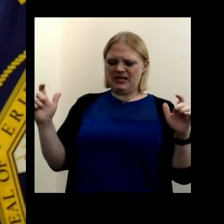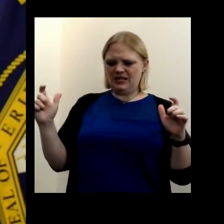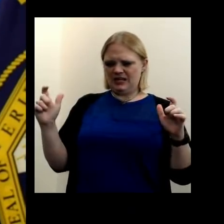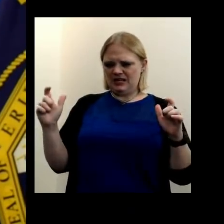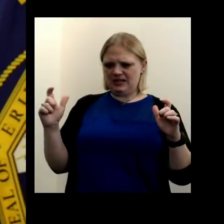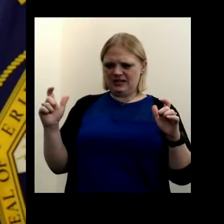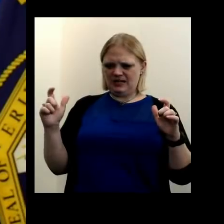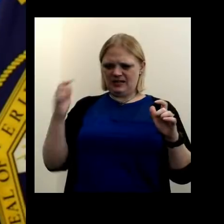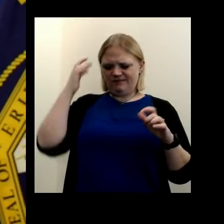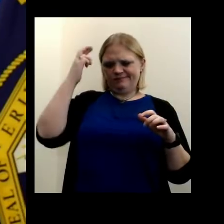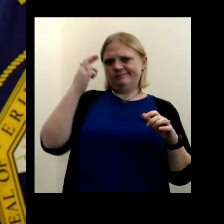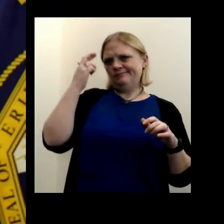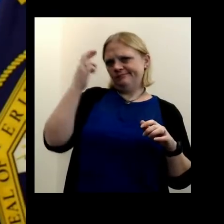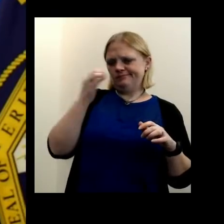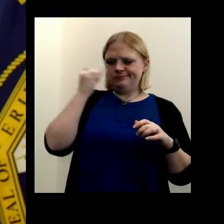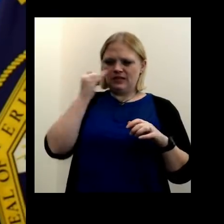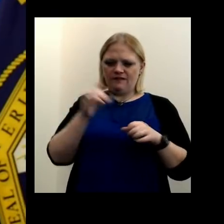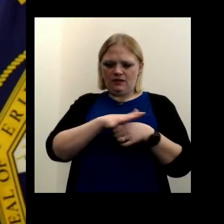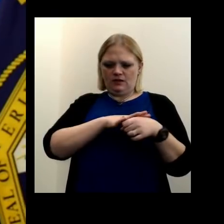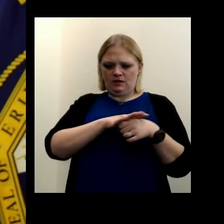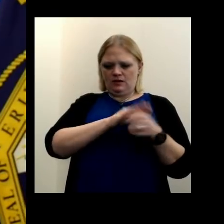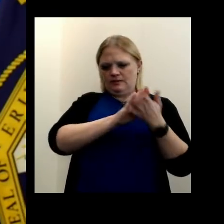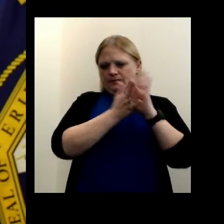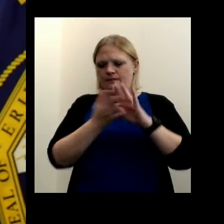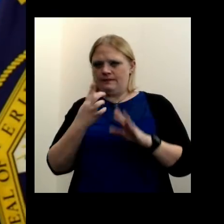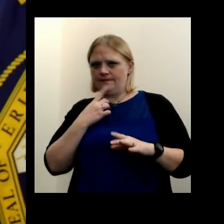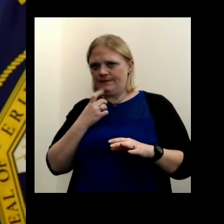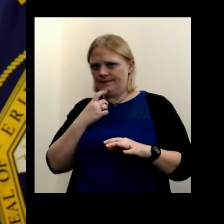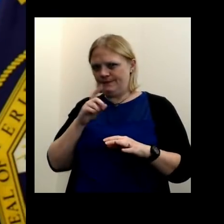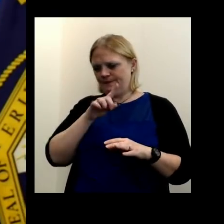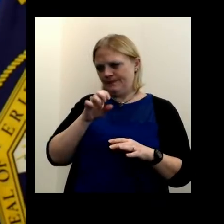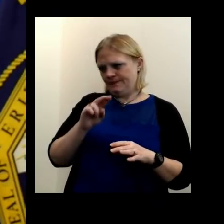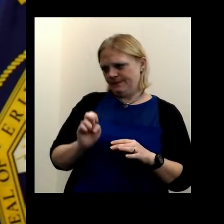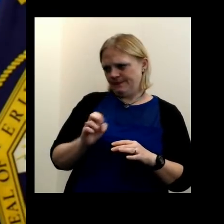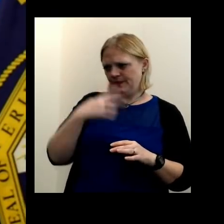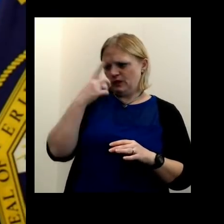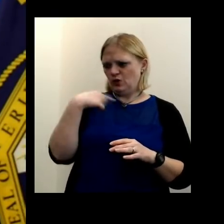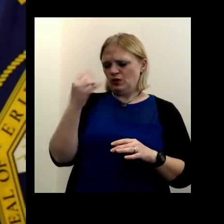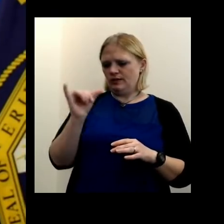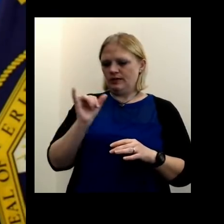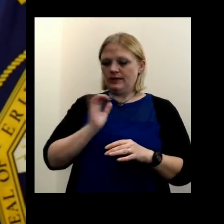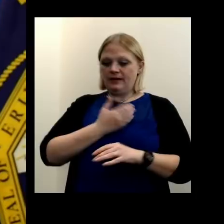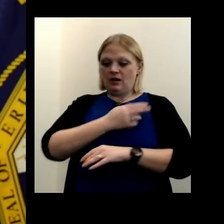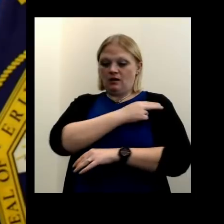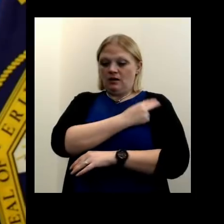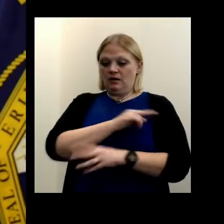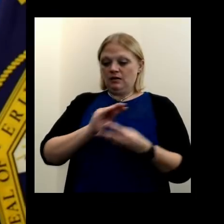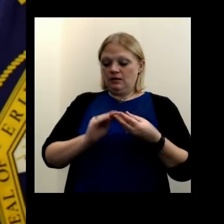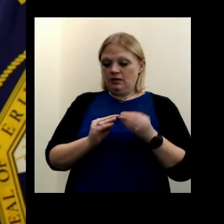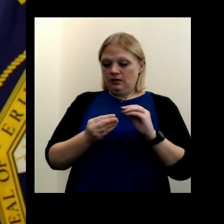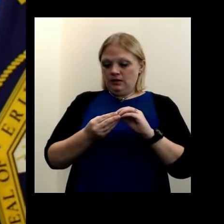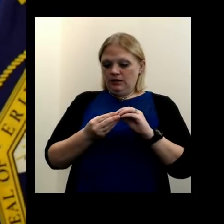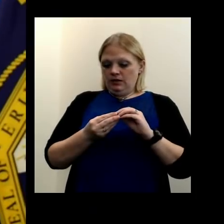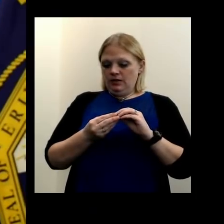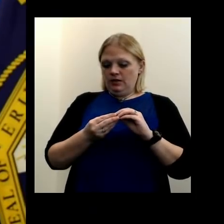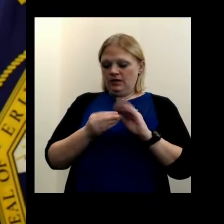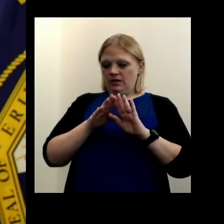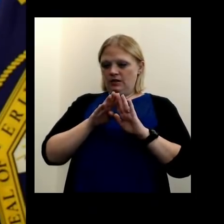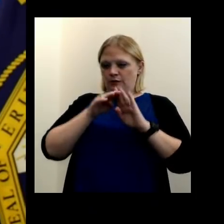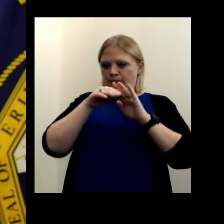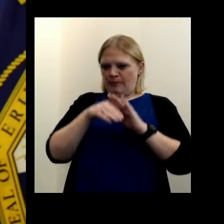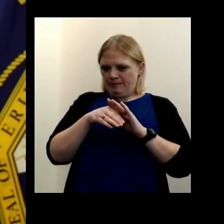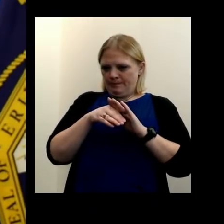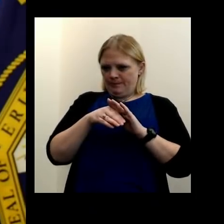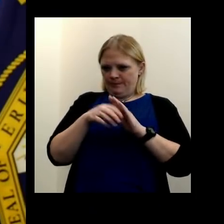big factor in whether or not the region moves into a red zone. It looks like our hospitalization numbers dipped a little